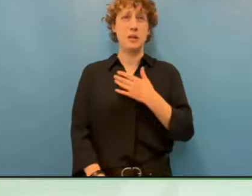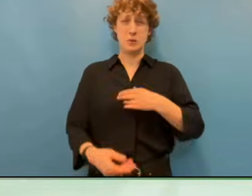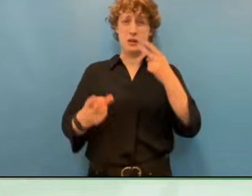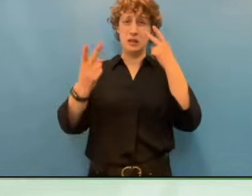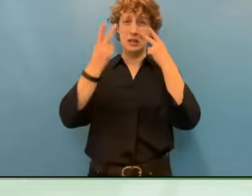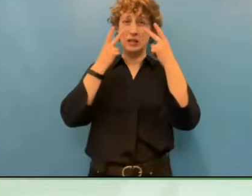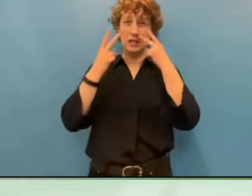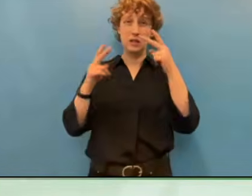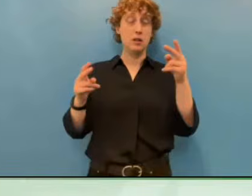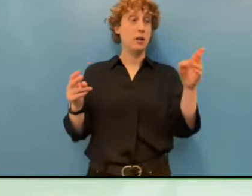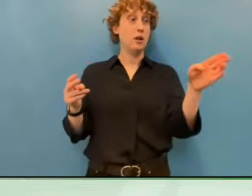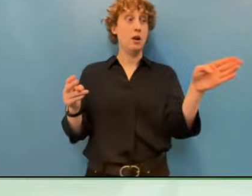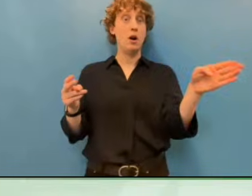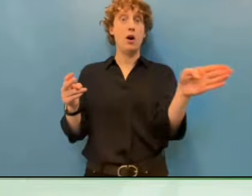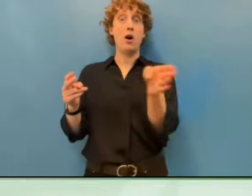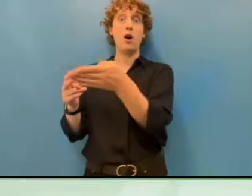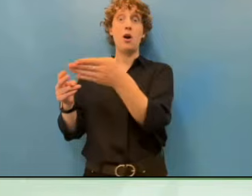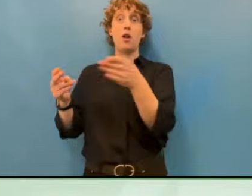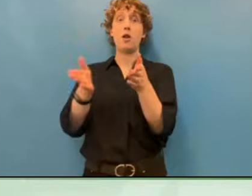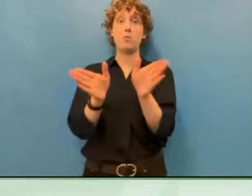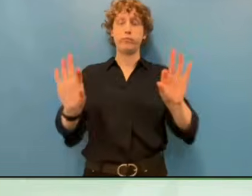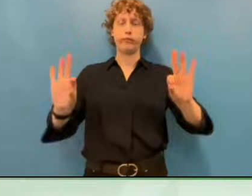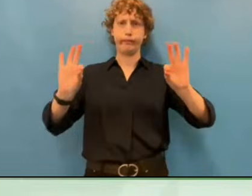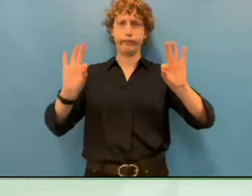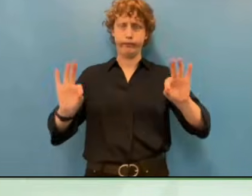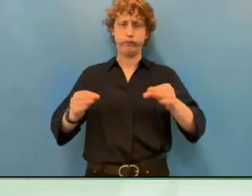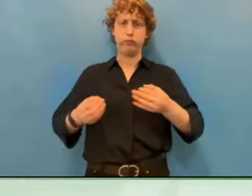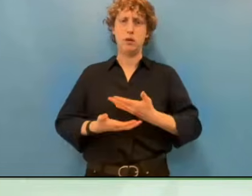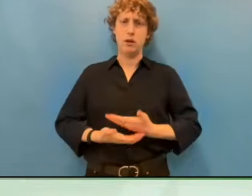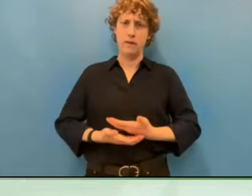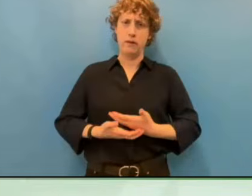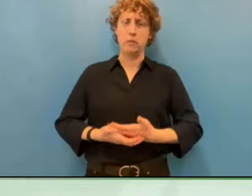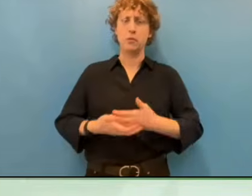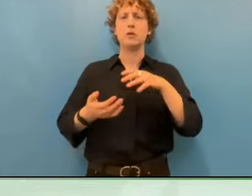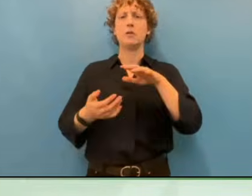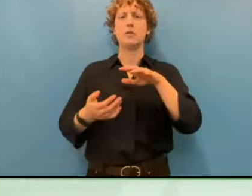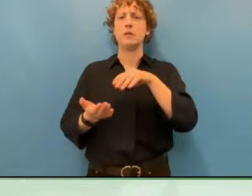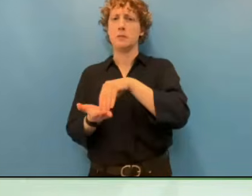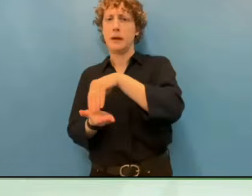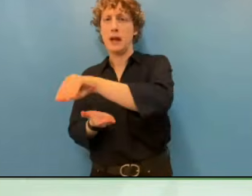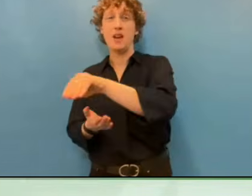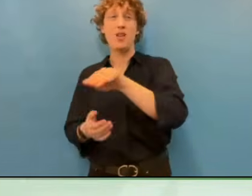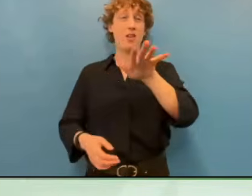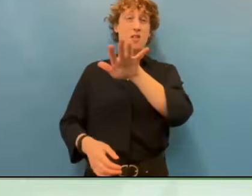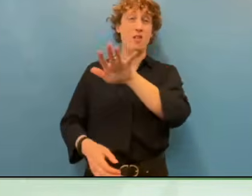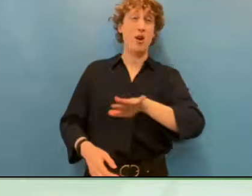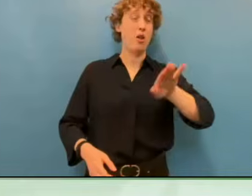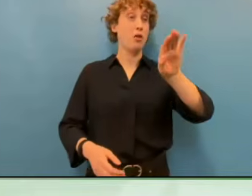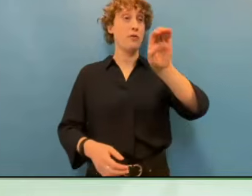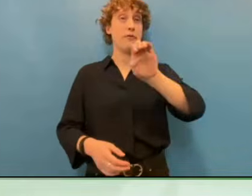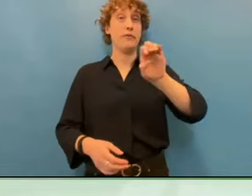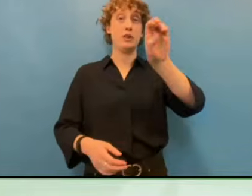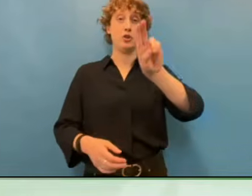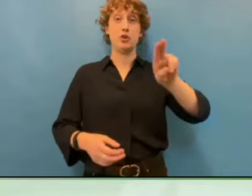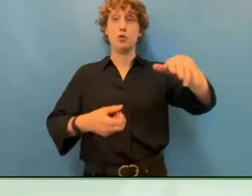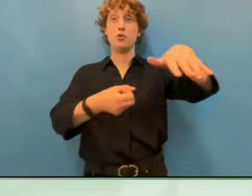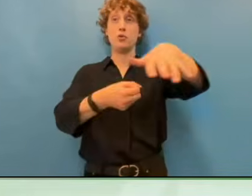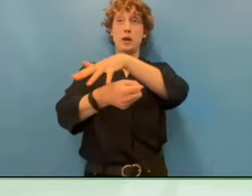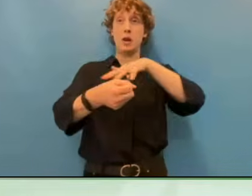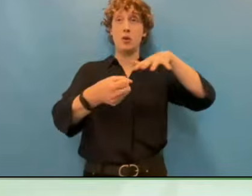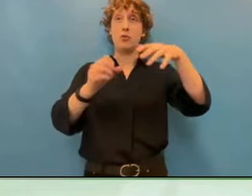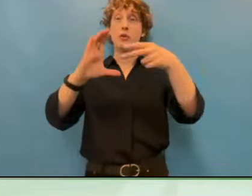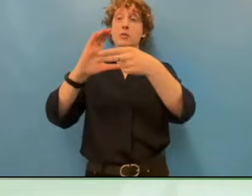broad sense and make sure that every citizen in the euro area is able to pay anywhere, every